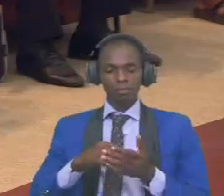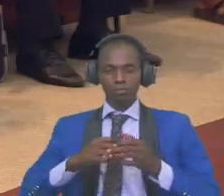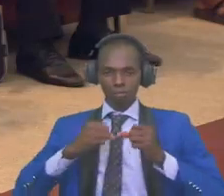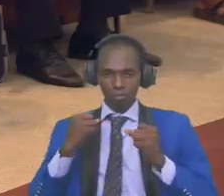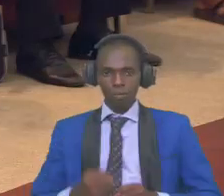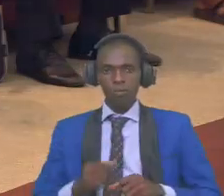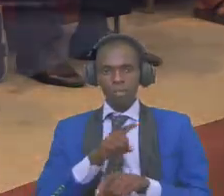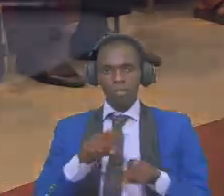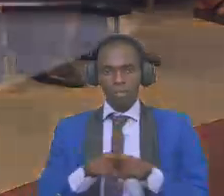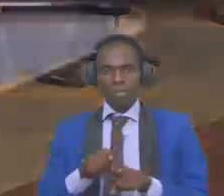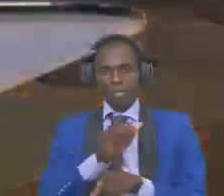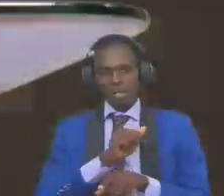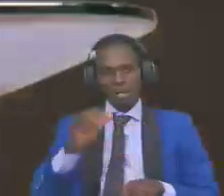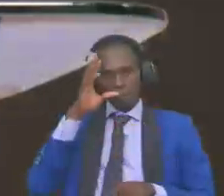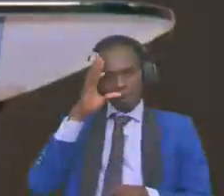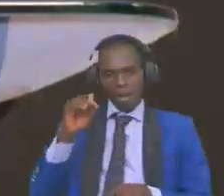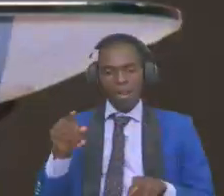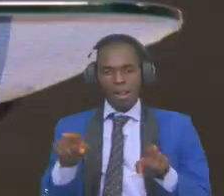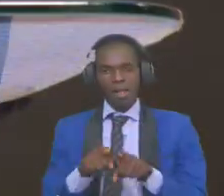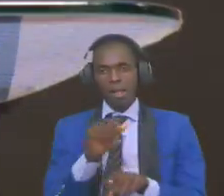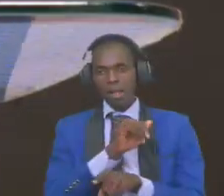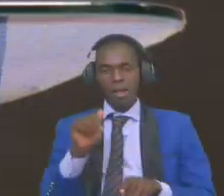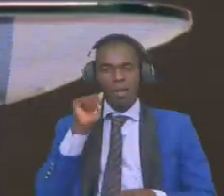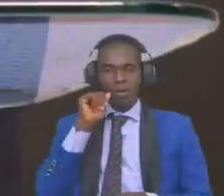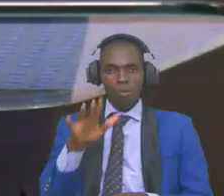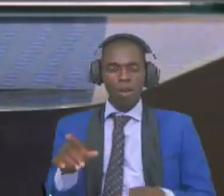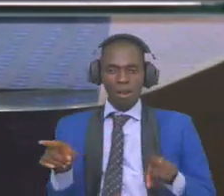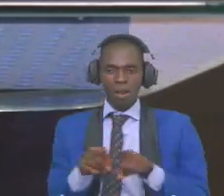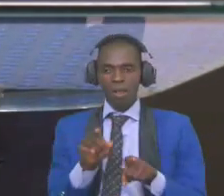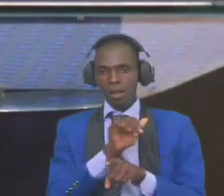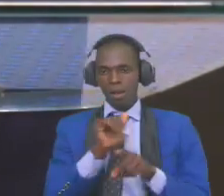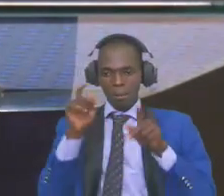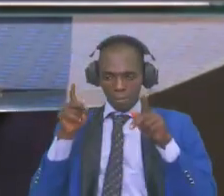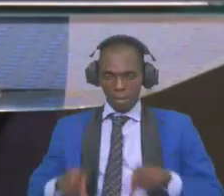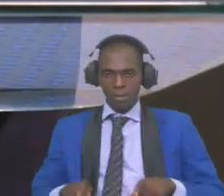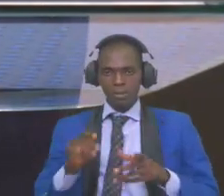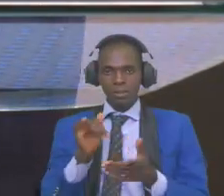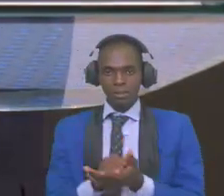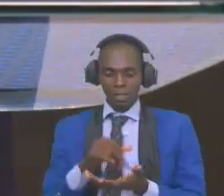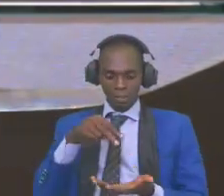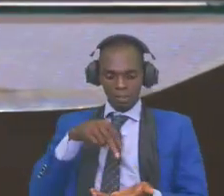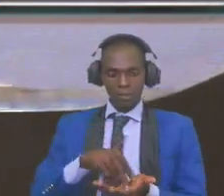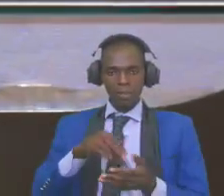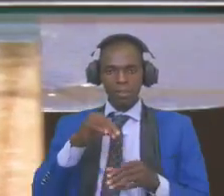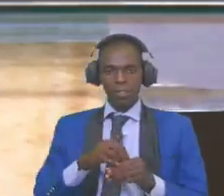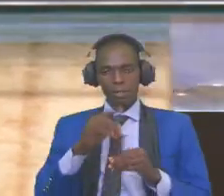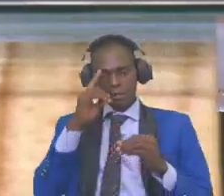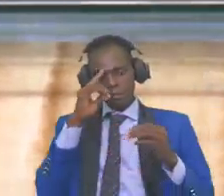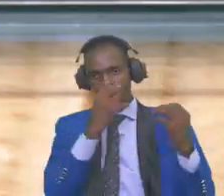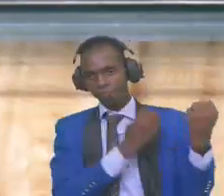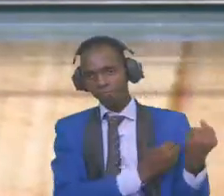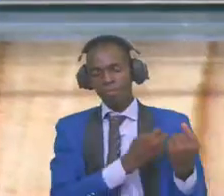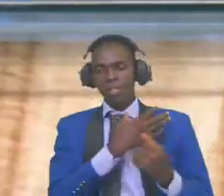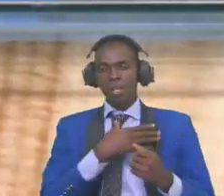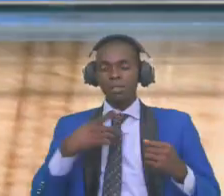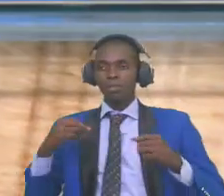like a man, like a woman, like a person that stands in faith, and the